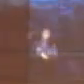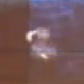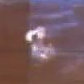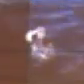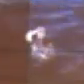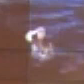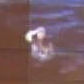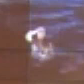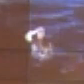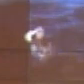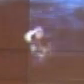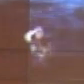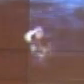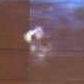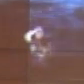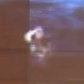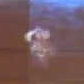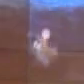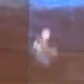e